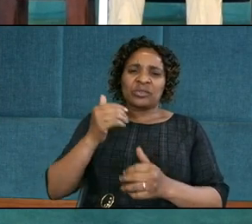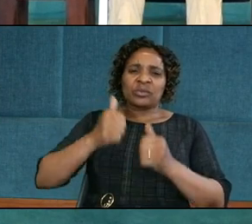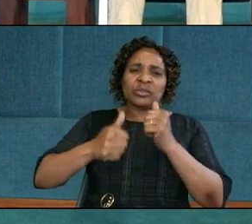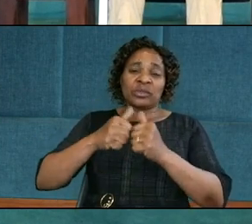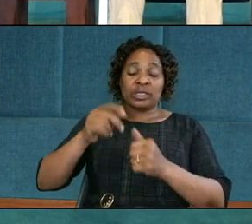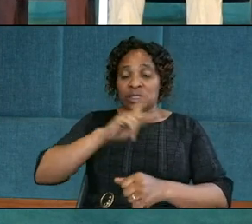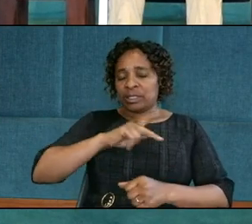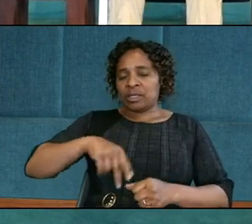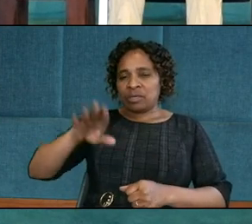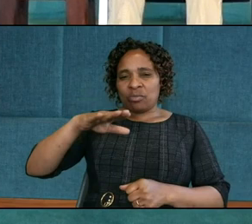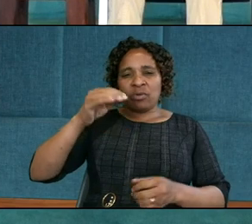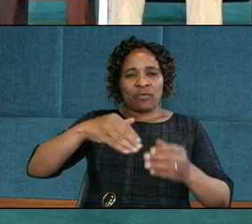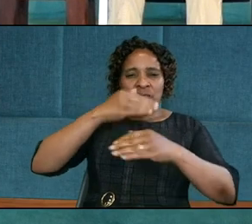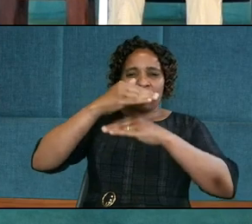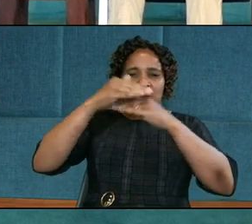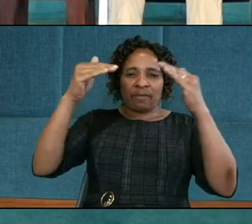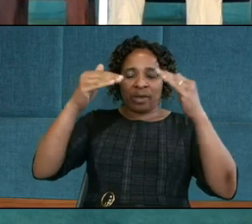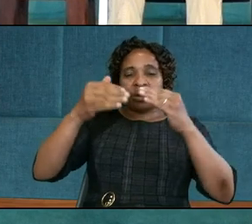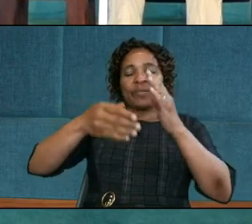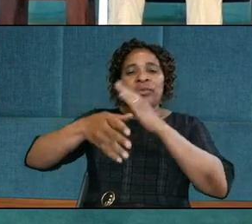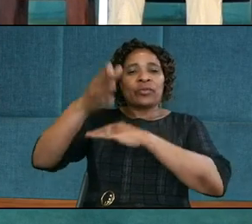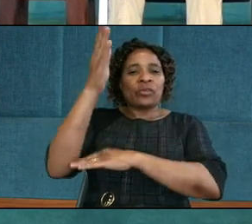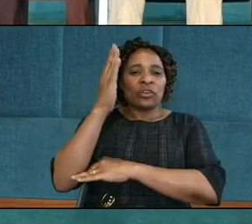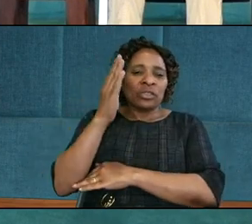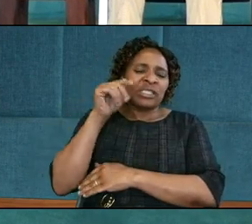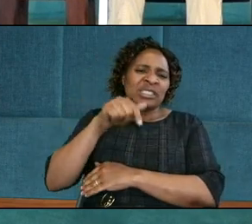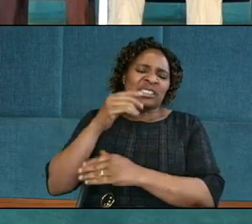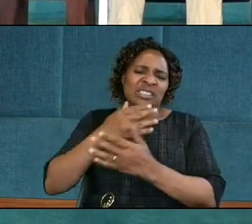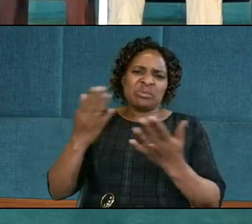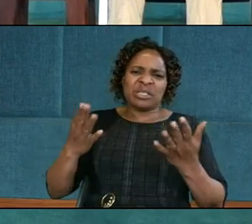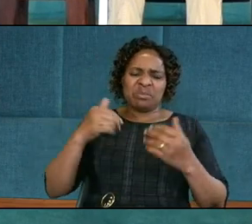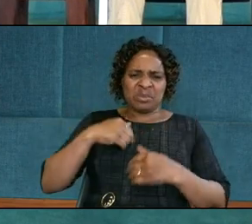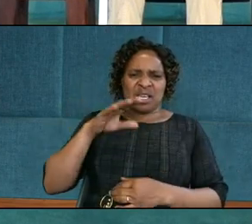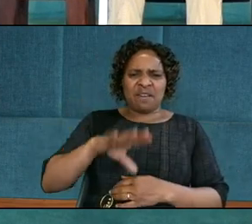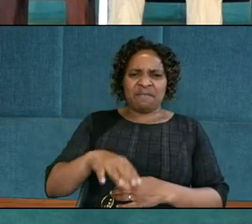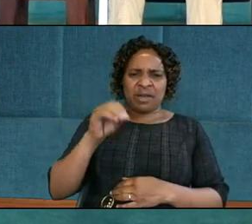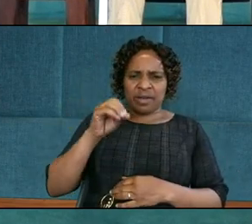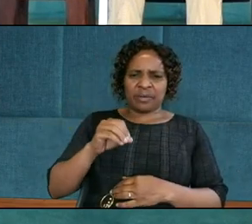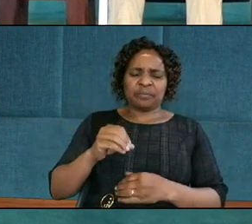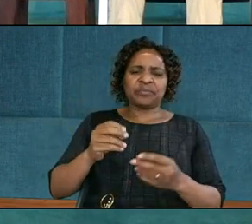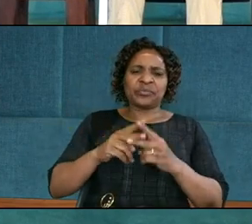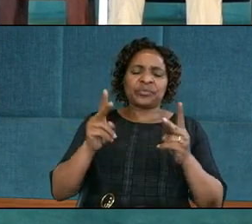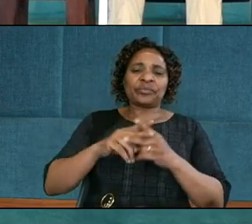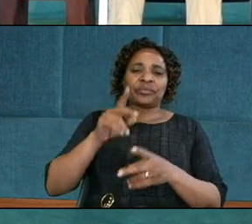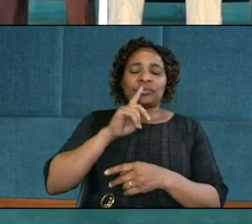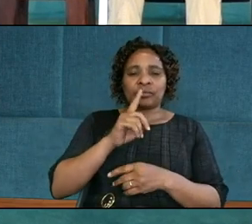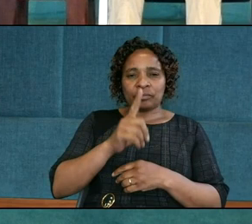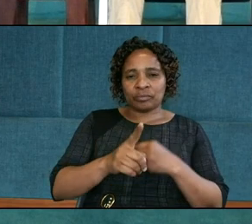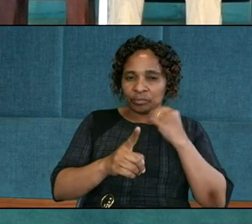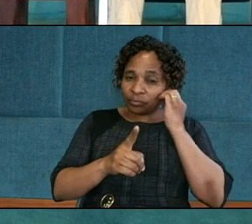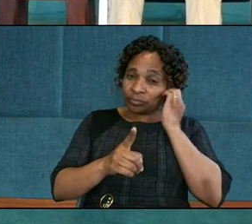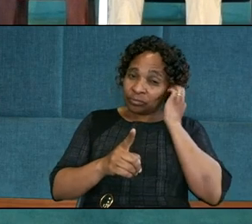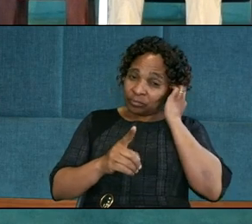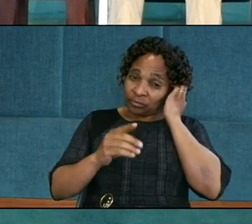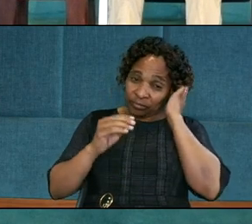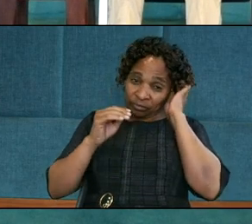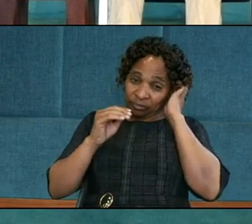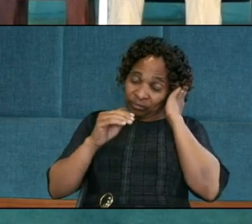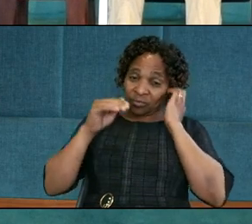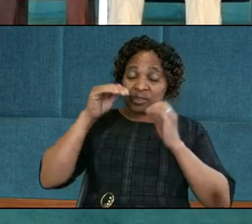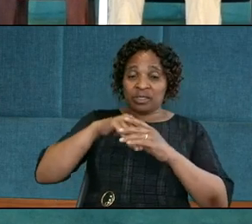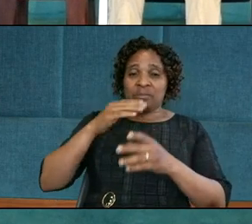in the kingdom of God, you know, in the kingdom of God, and this is something that I find very reassuring, even in my own life, you know, it